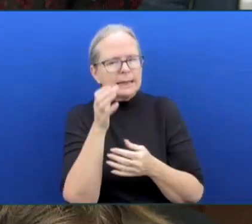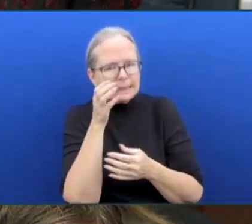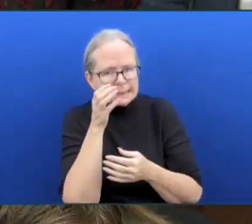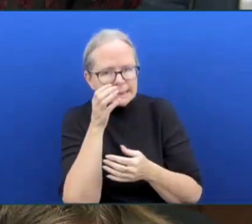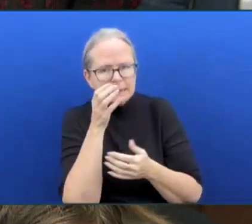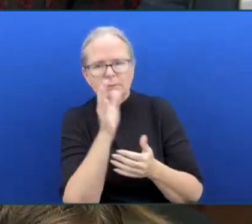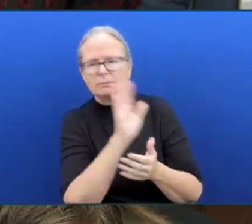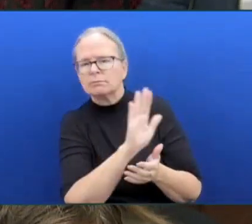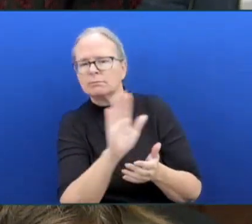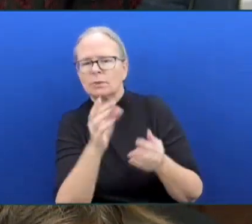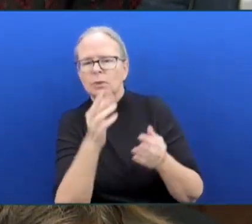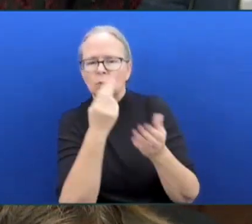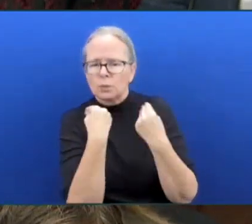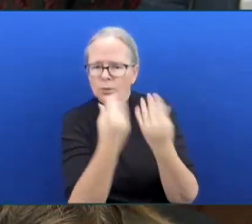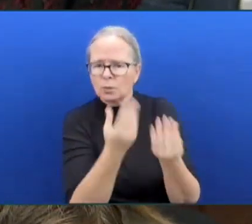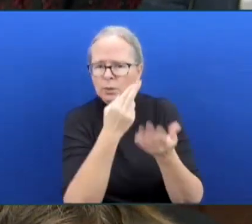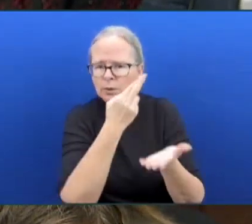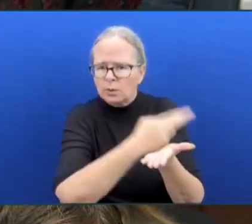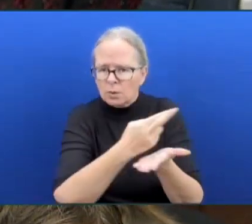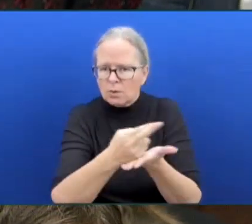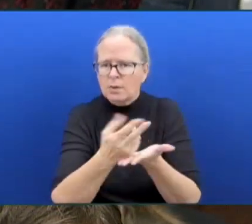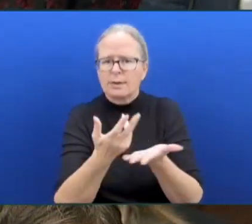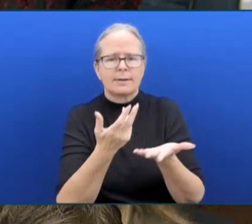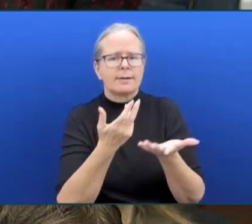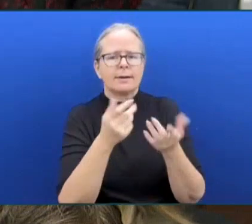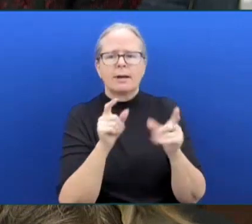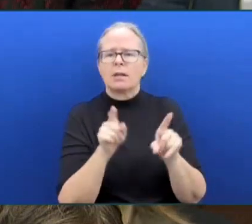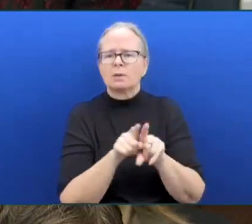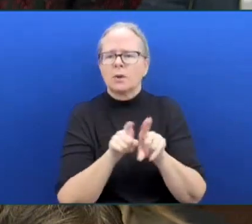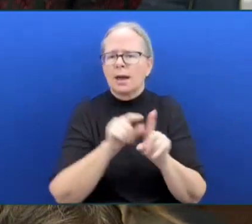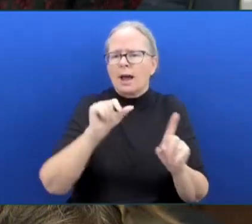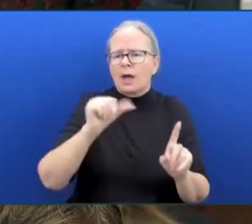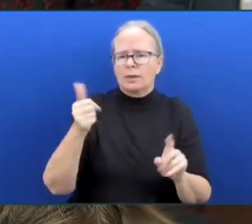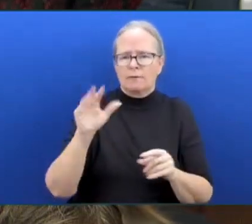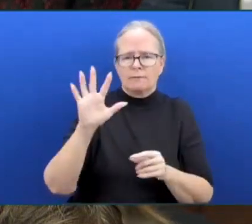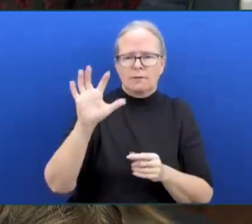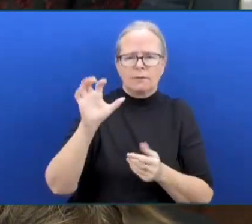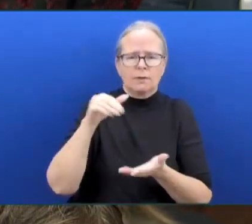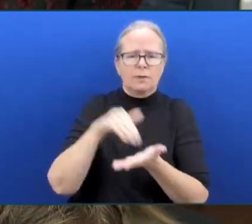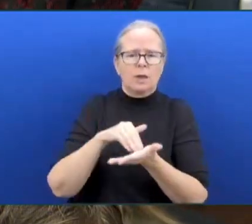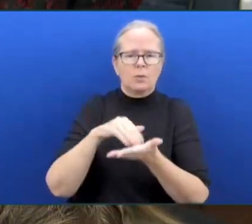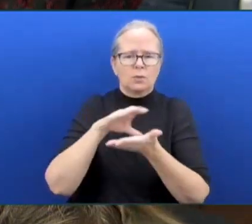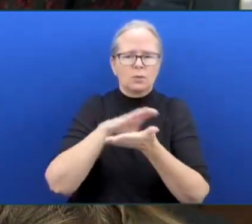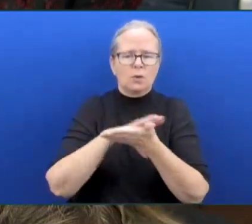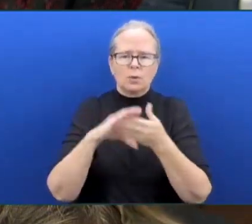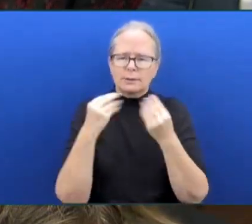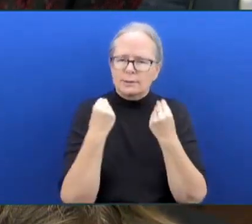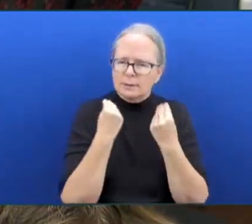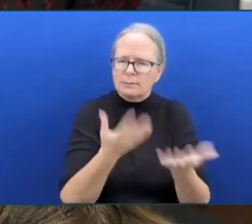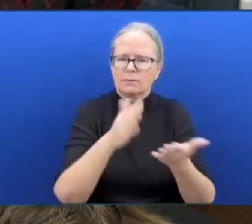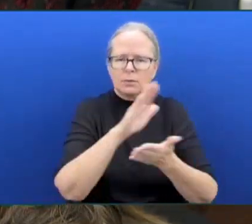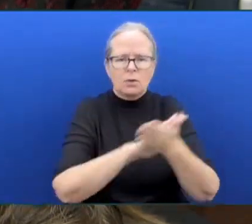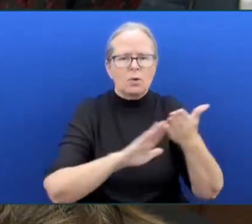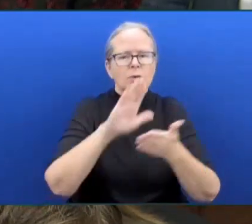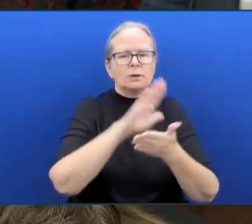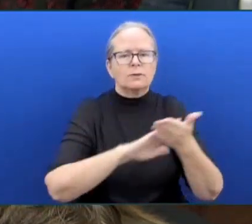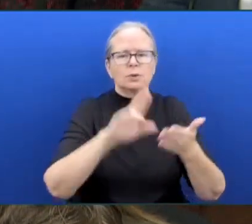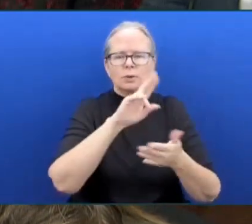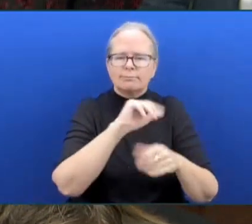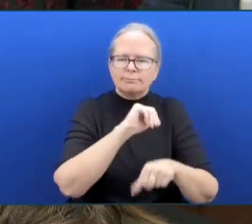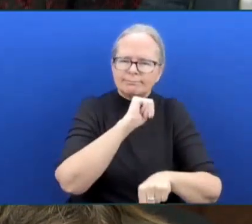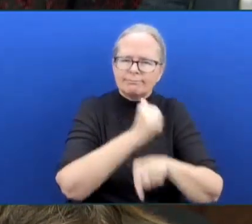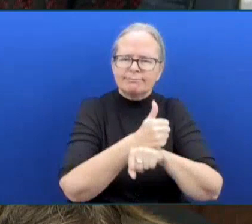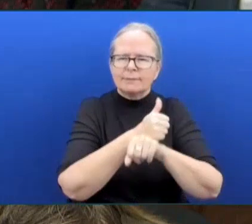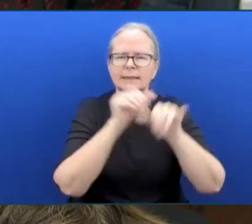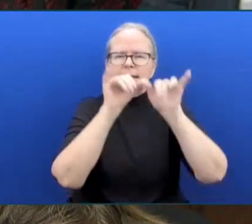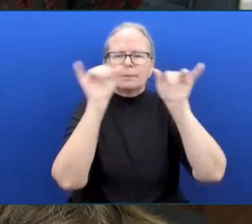also provided $500,000 to public post-secondary institutions to establish and improve anonymous reporting systems. In fact, Mr. Speaker,